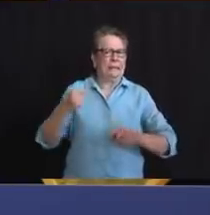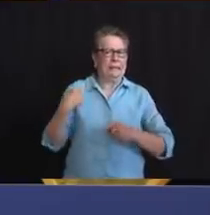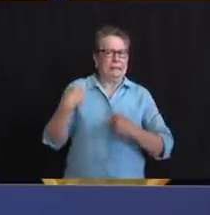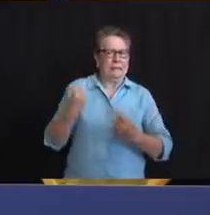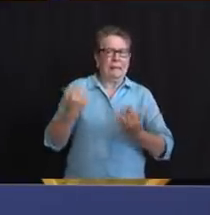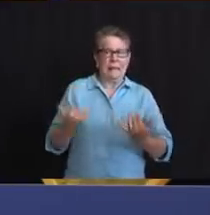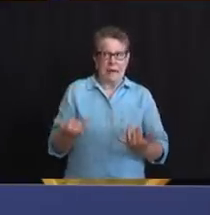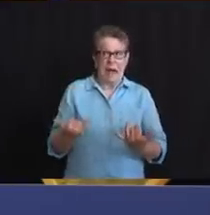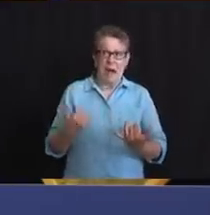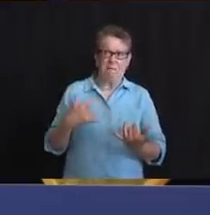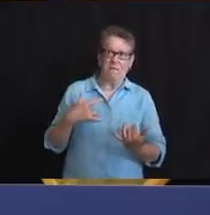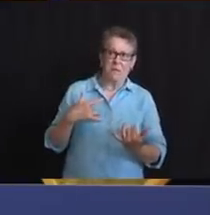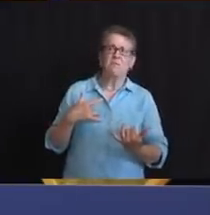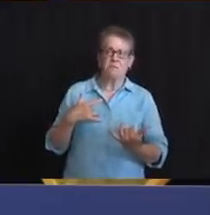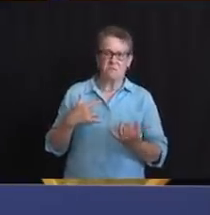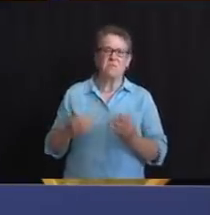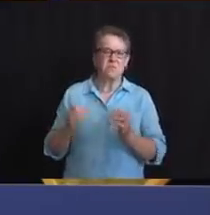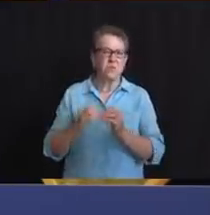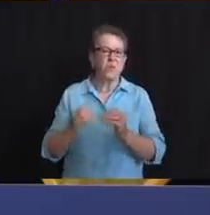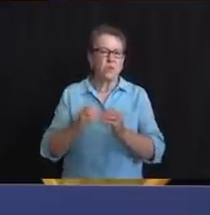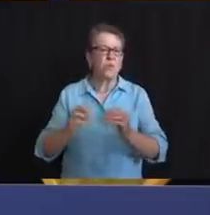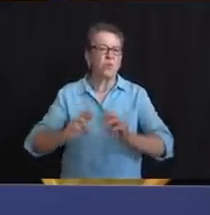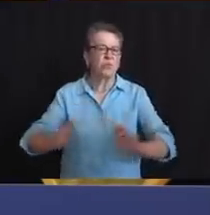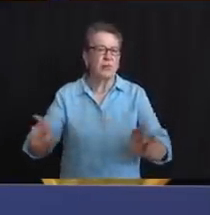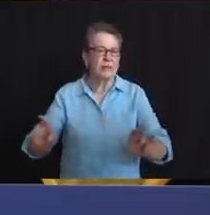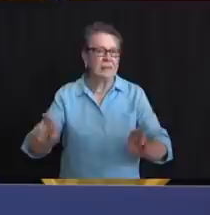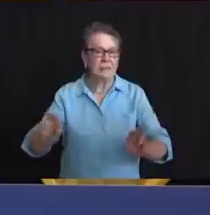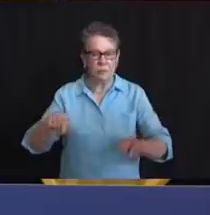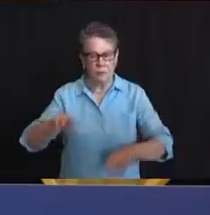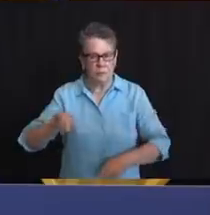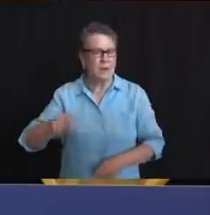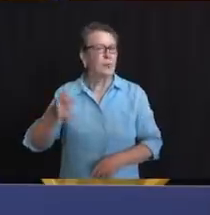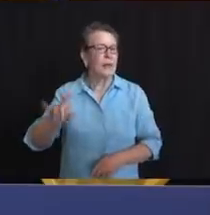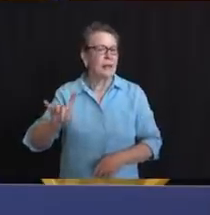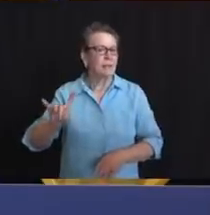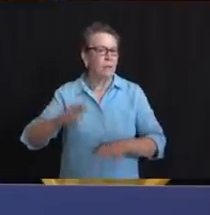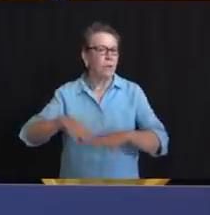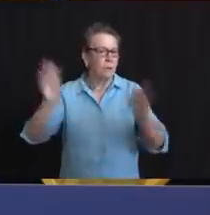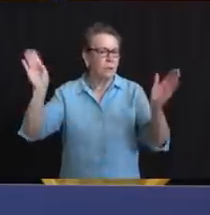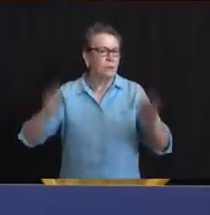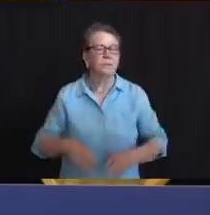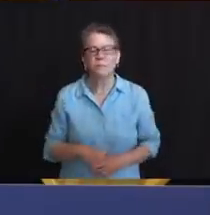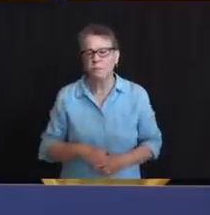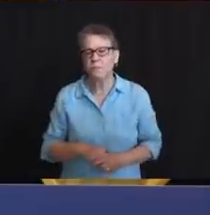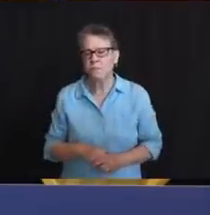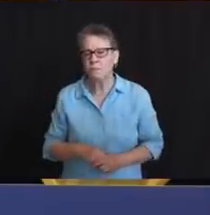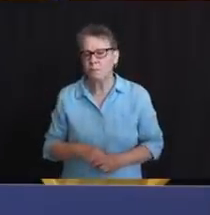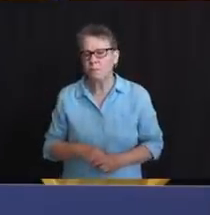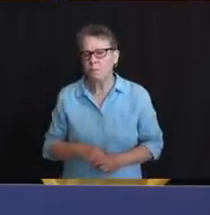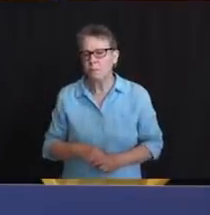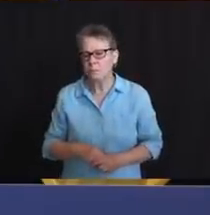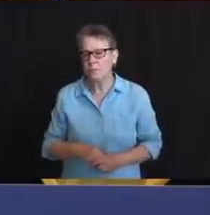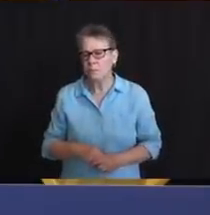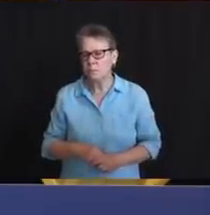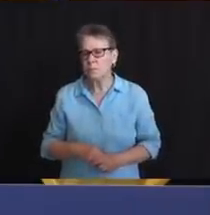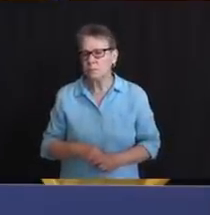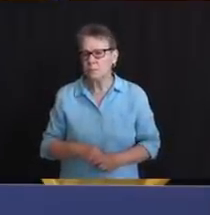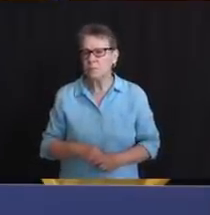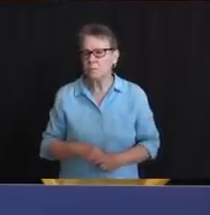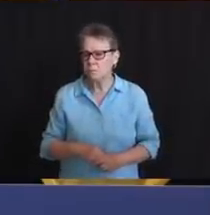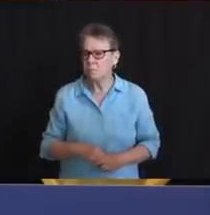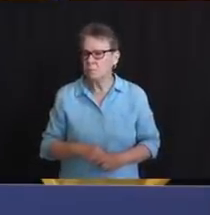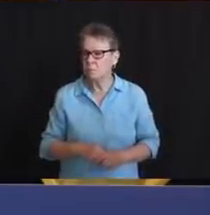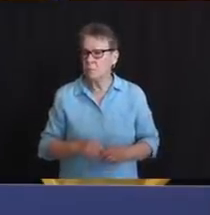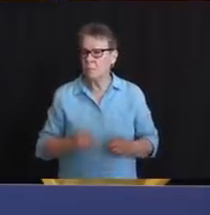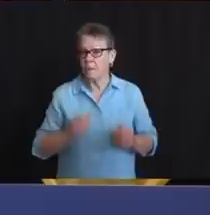shots a day, just to pick a number. That's 300,000 more first shots that we feel like we had a much higher probability